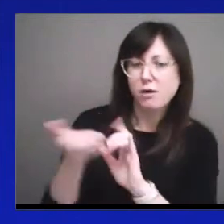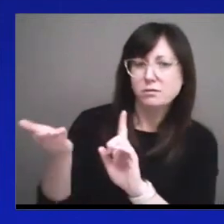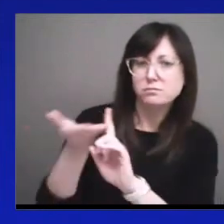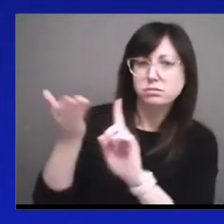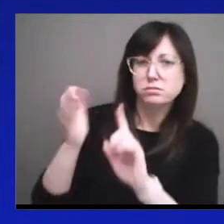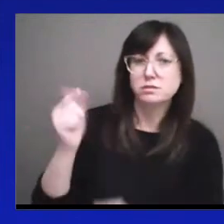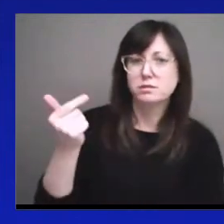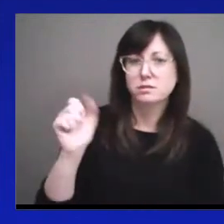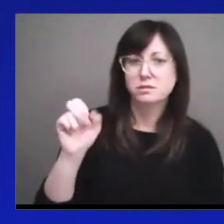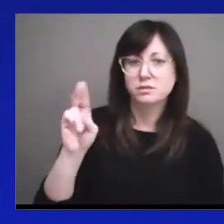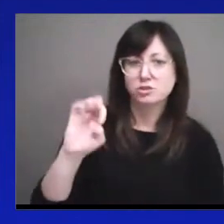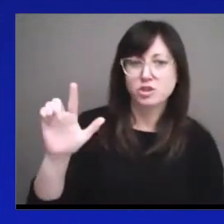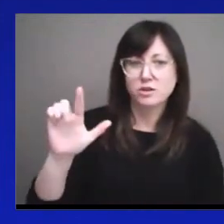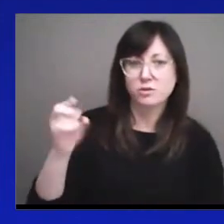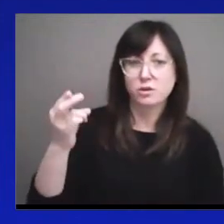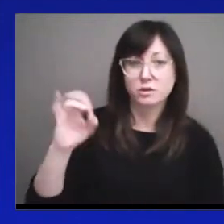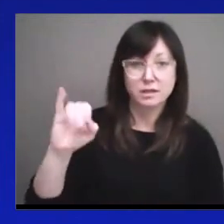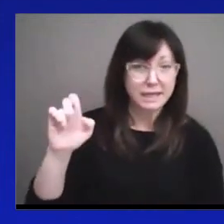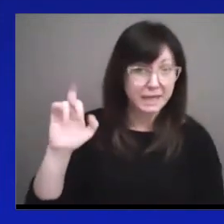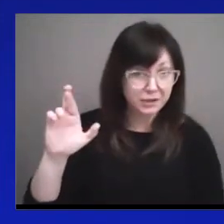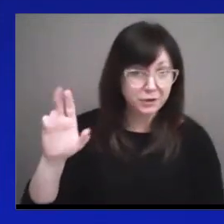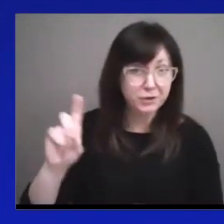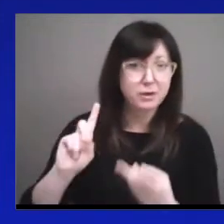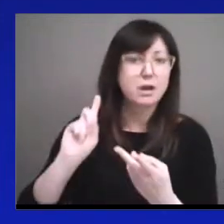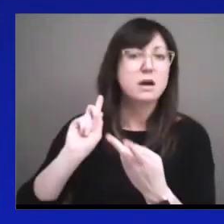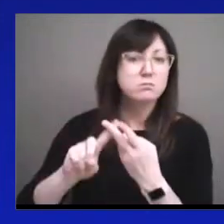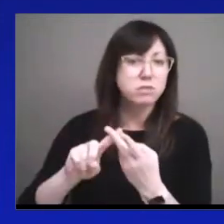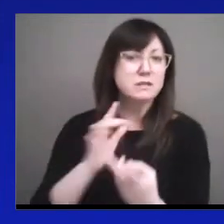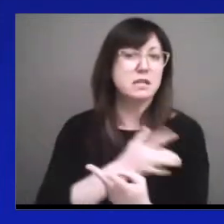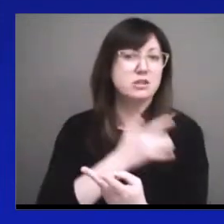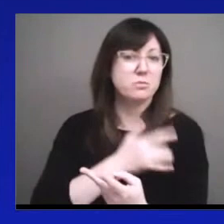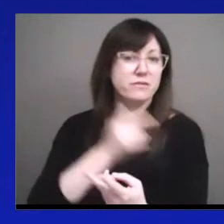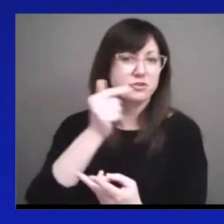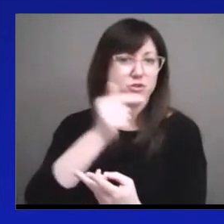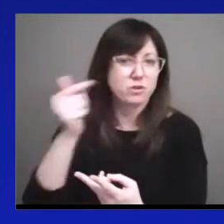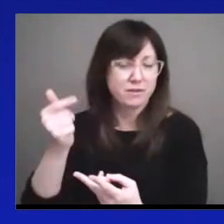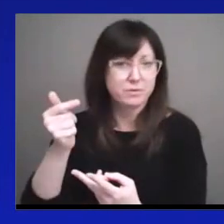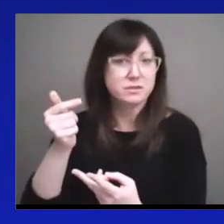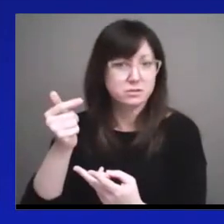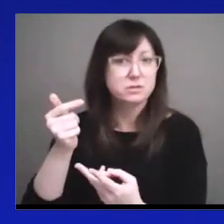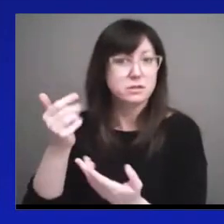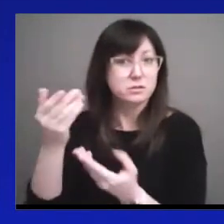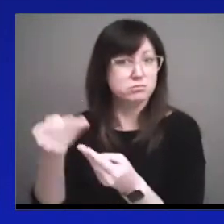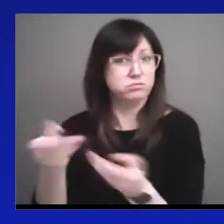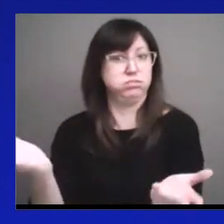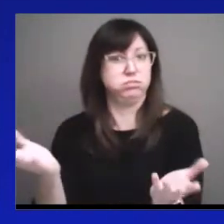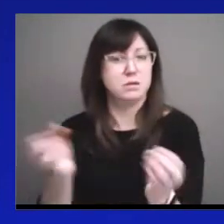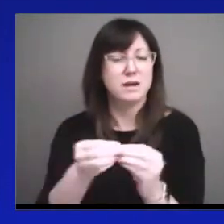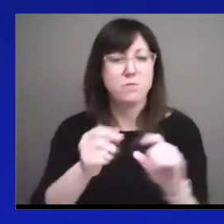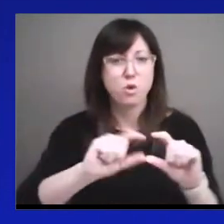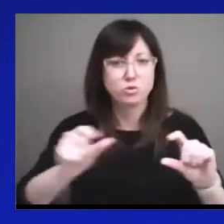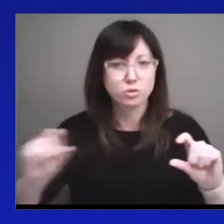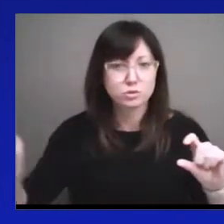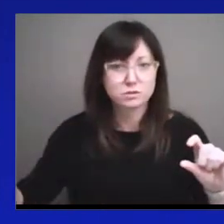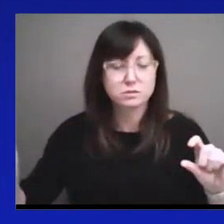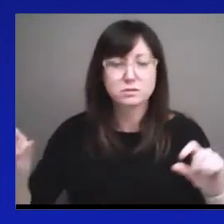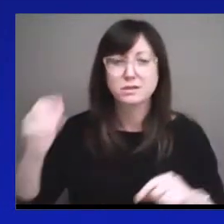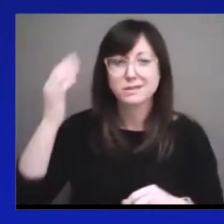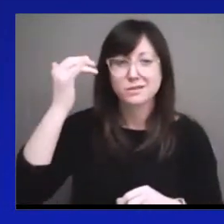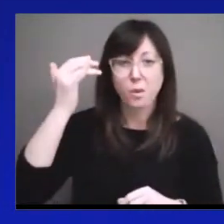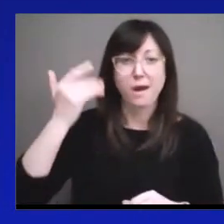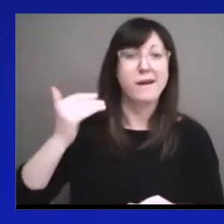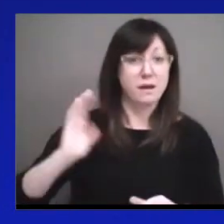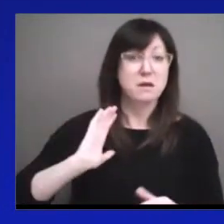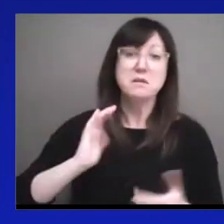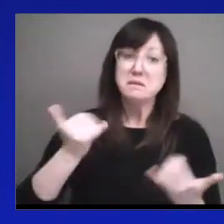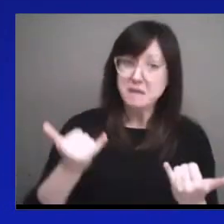Hillier, but also the provincial government, to make these doses available to you, given that our figures are on the way